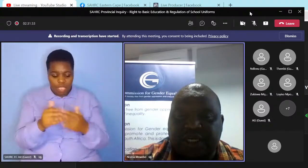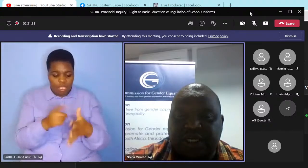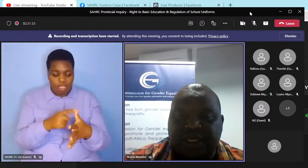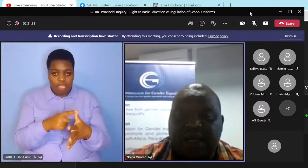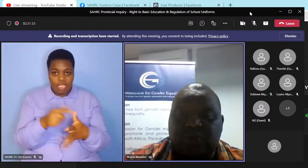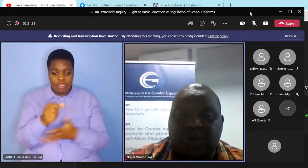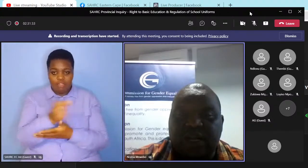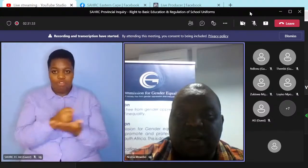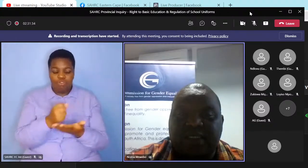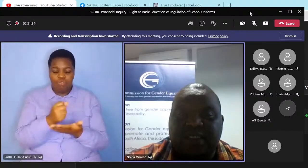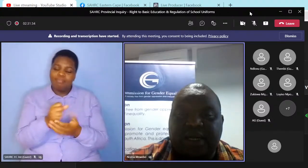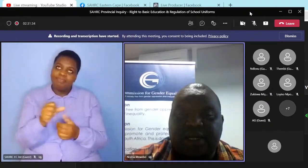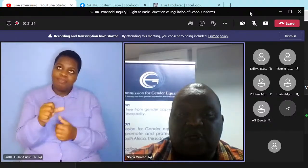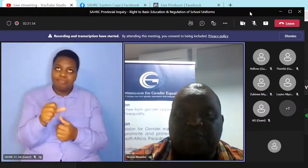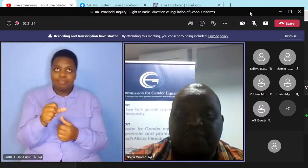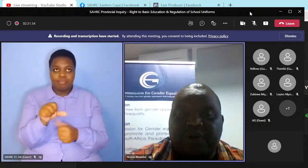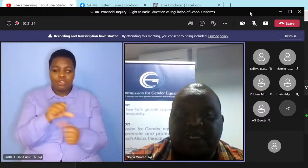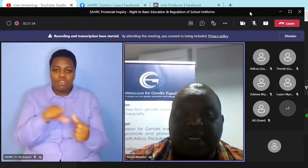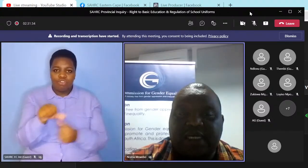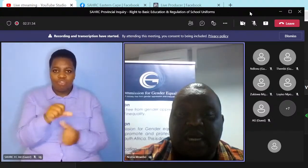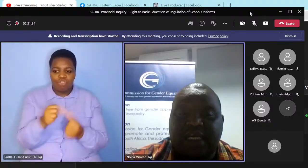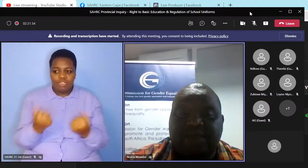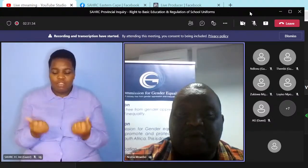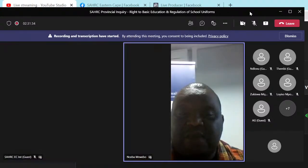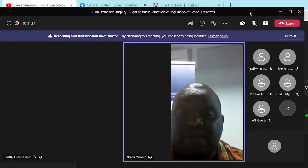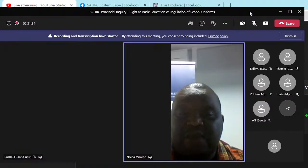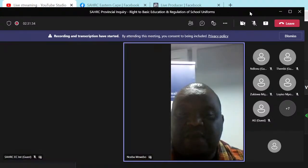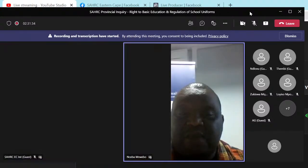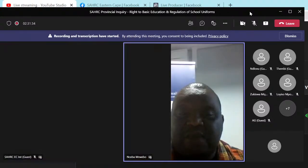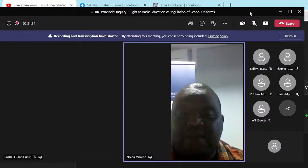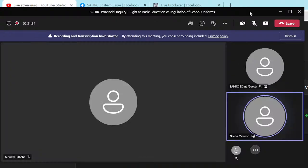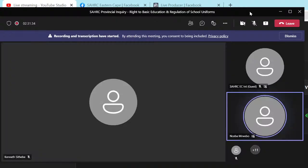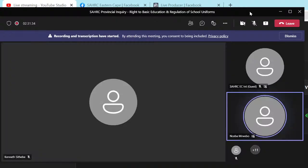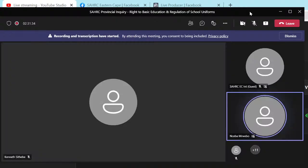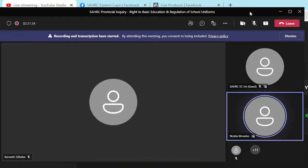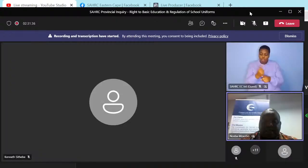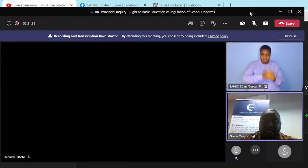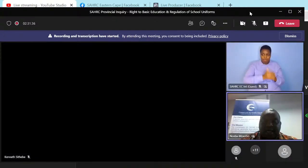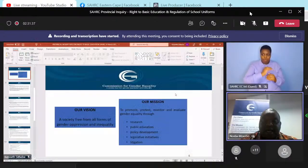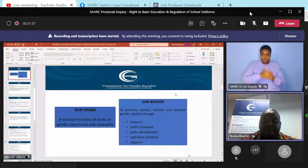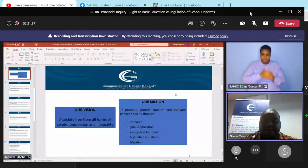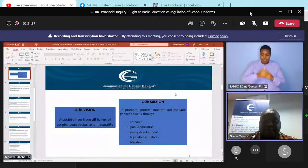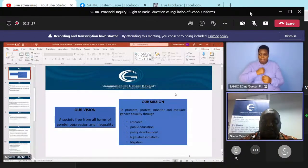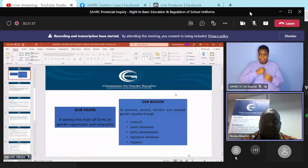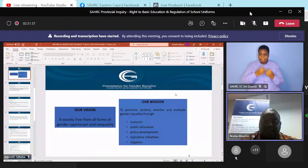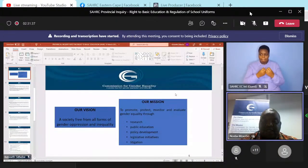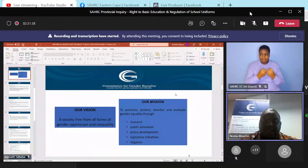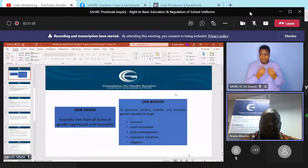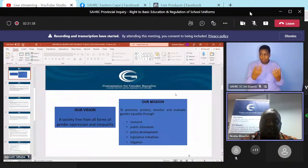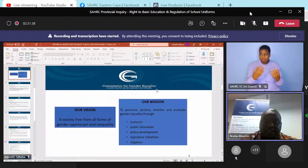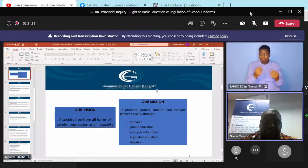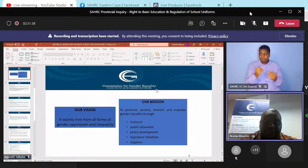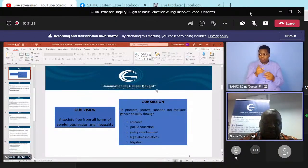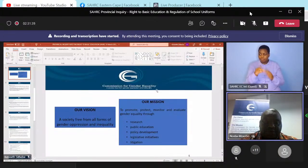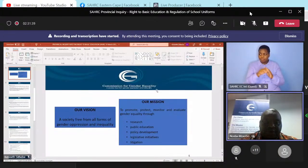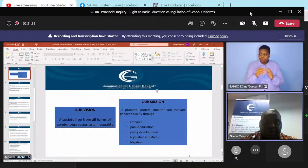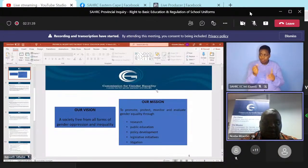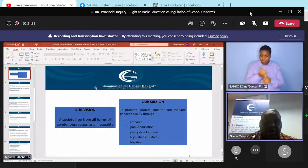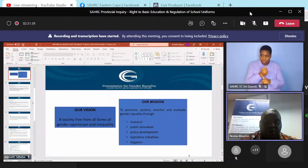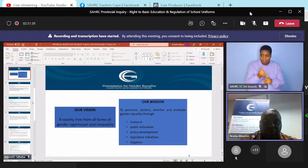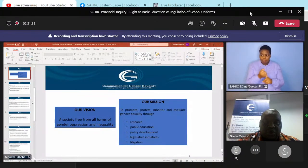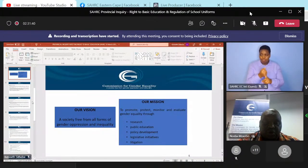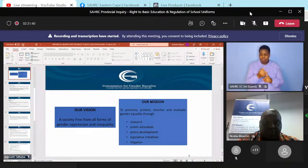social services, as well as the right to be protected from maltreatment, neglect, abuse, and